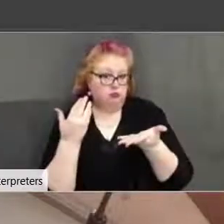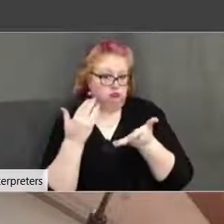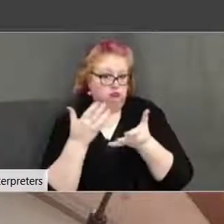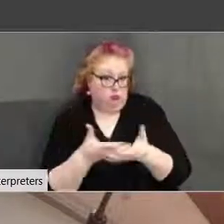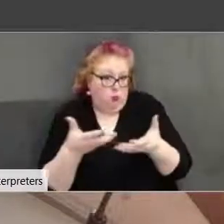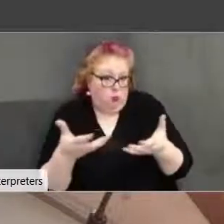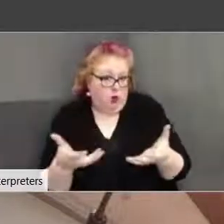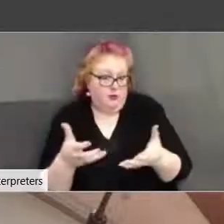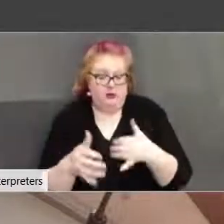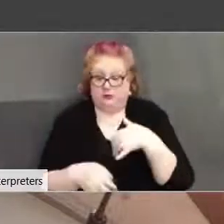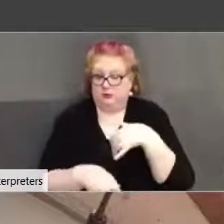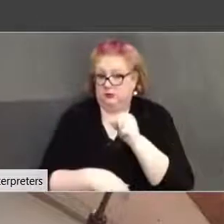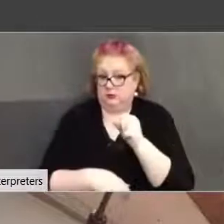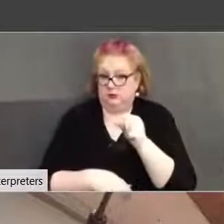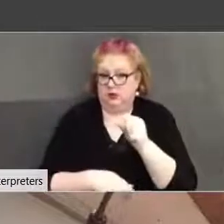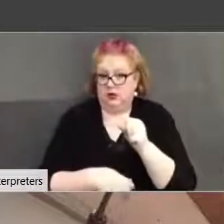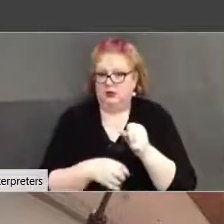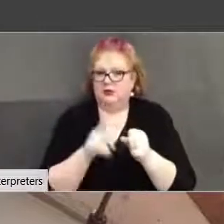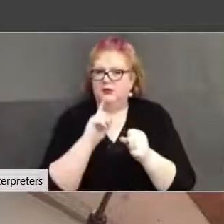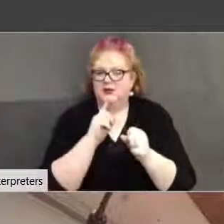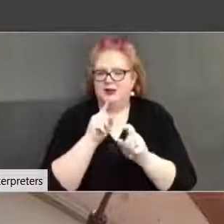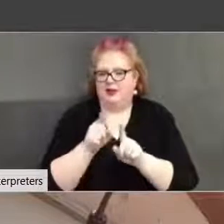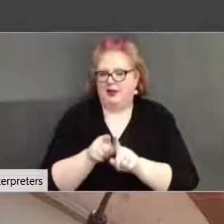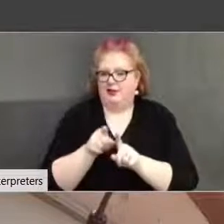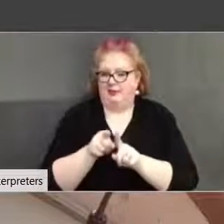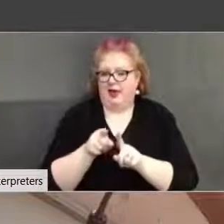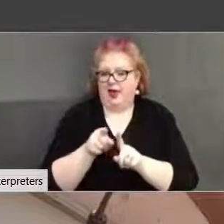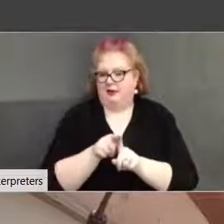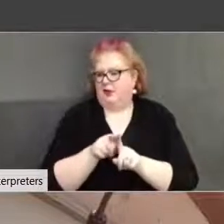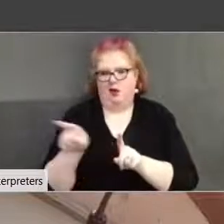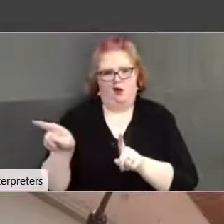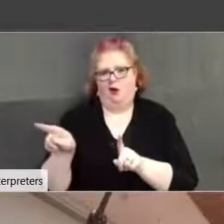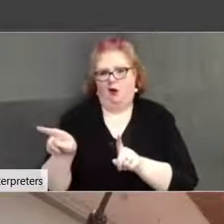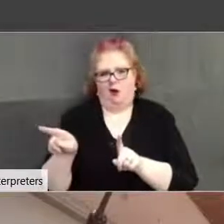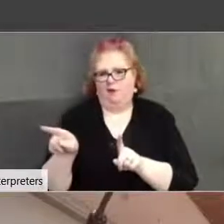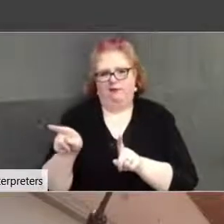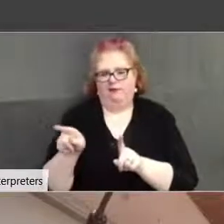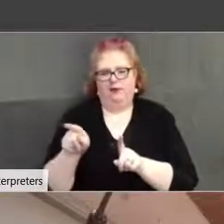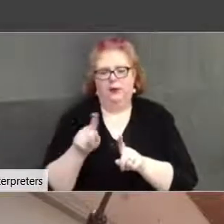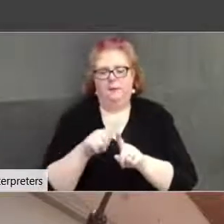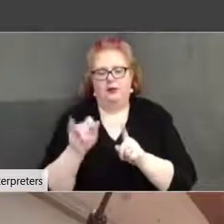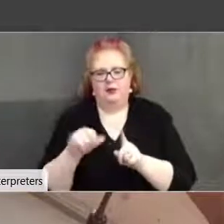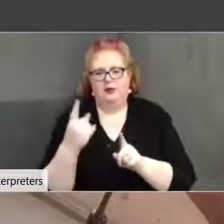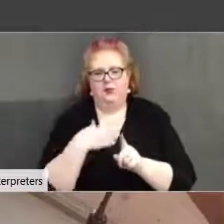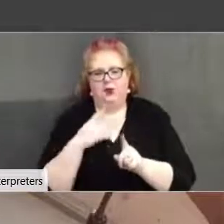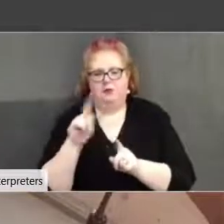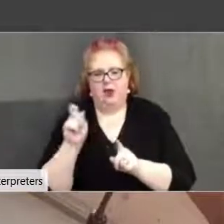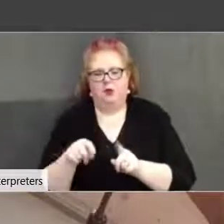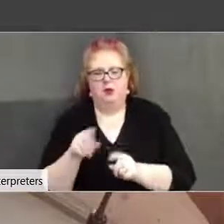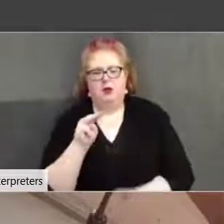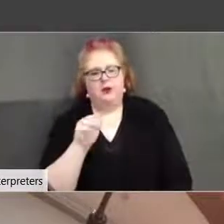kind of off the beaten track for me, so that's one of the questions I had. Mayor,